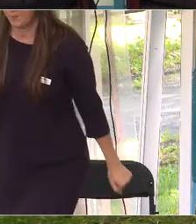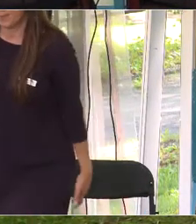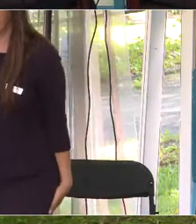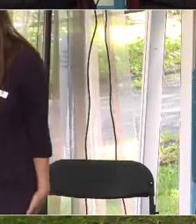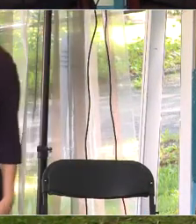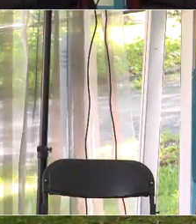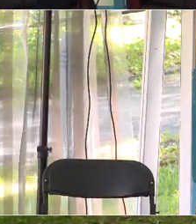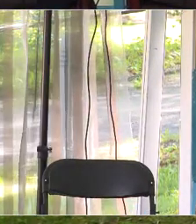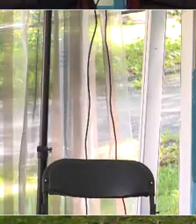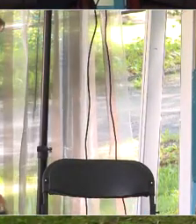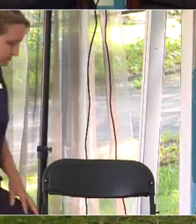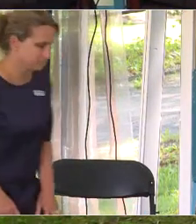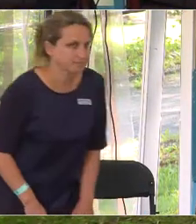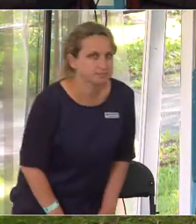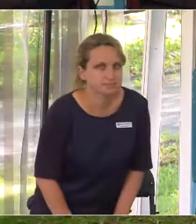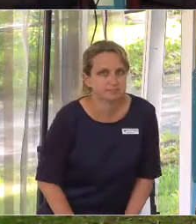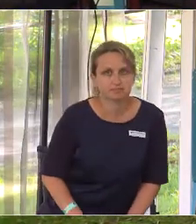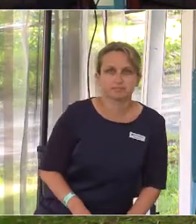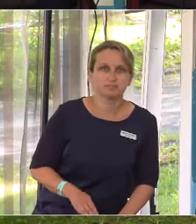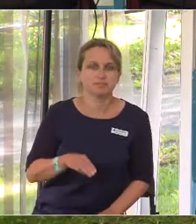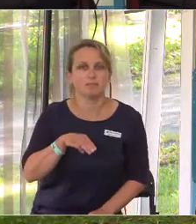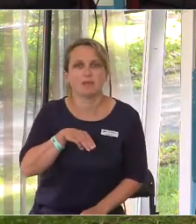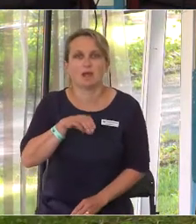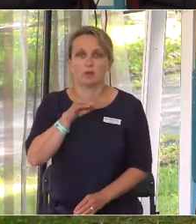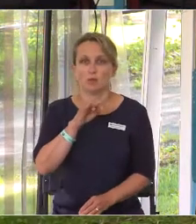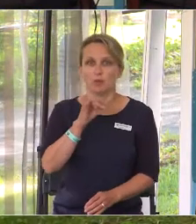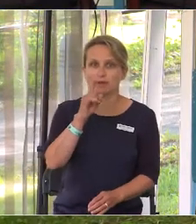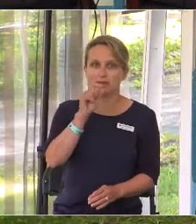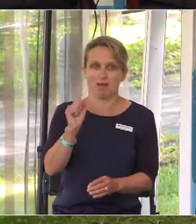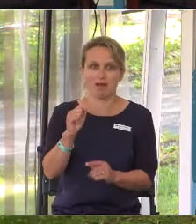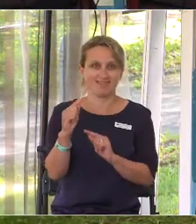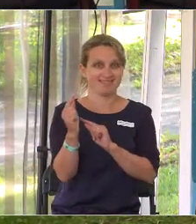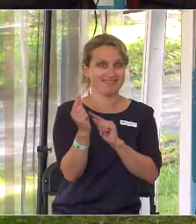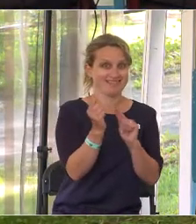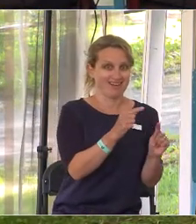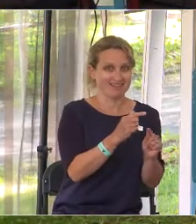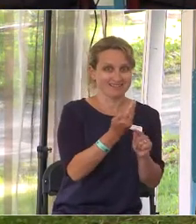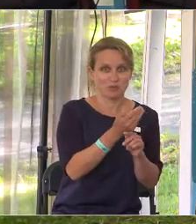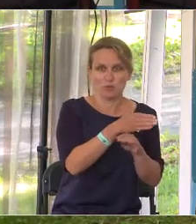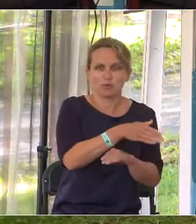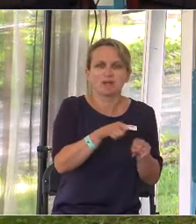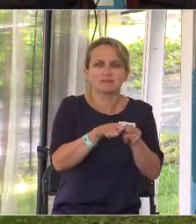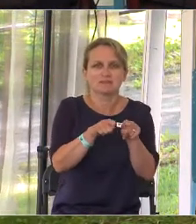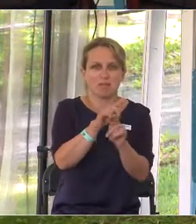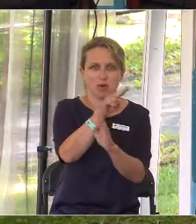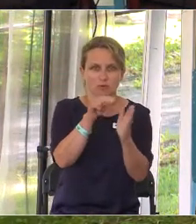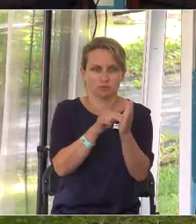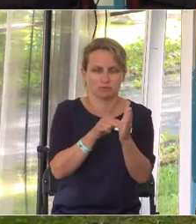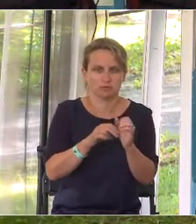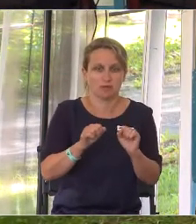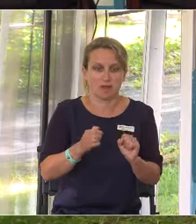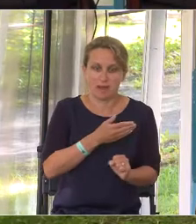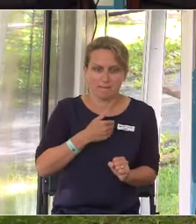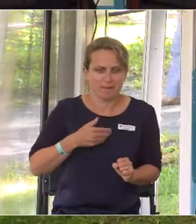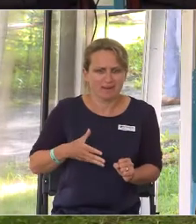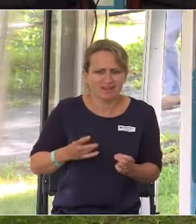you're with the same question. What is, we know so much already, we've done